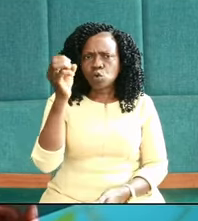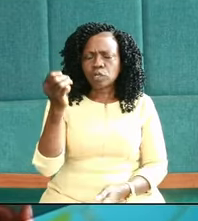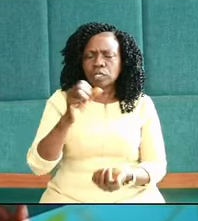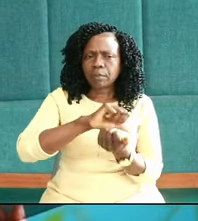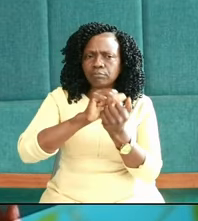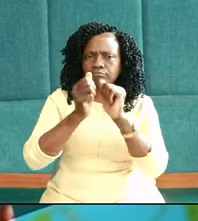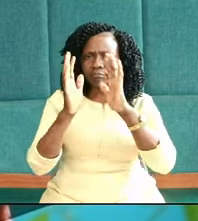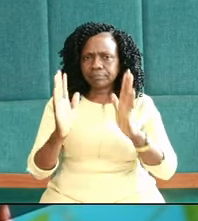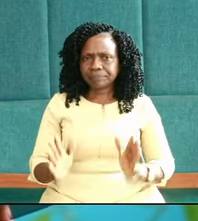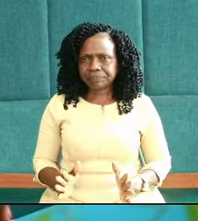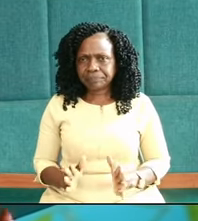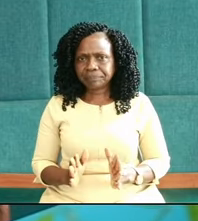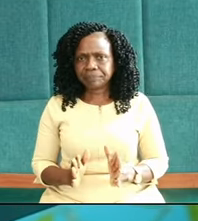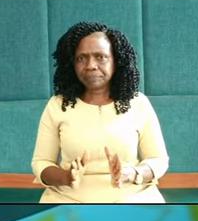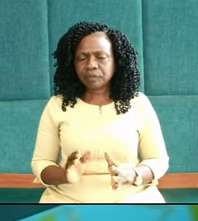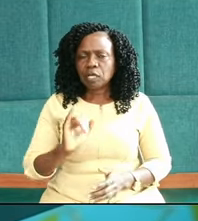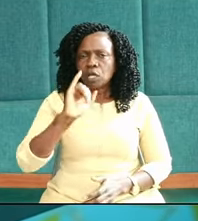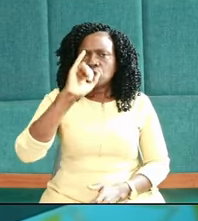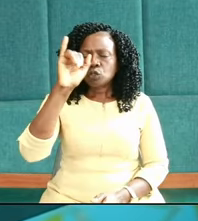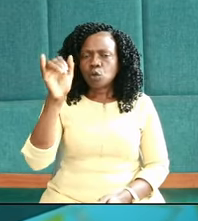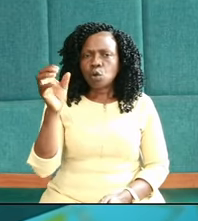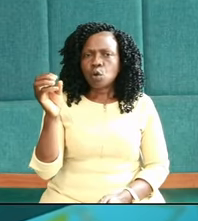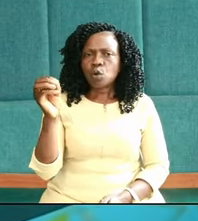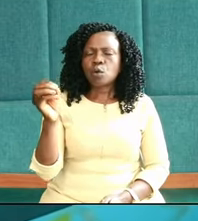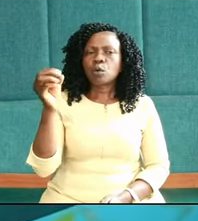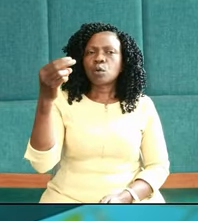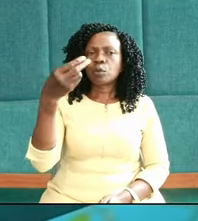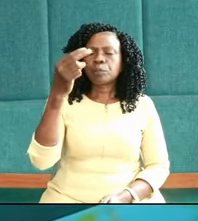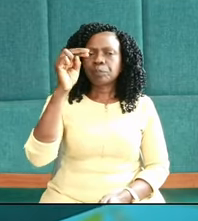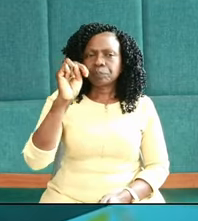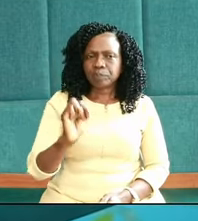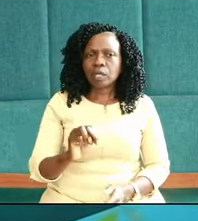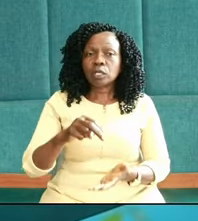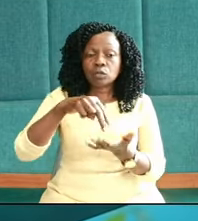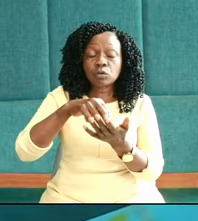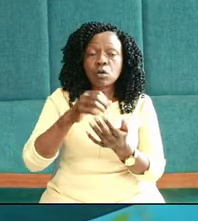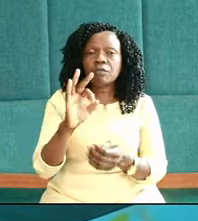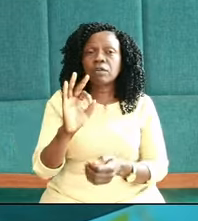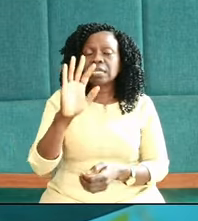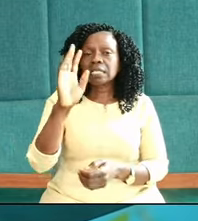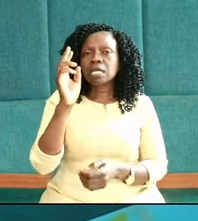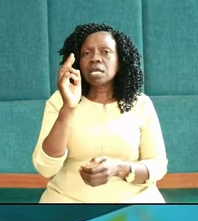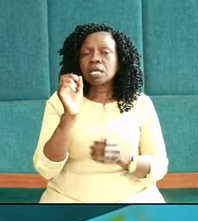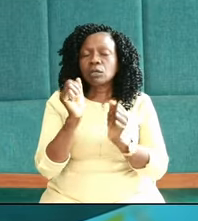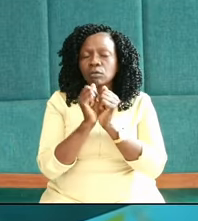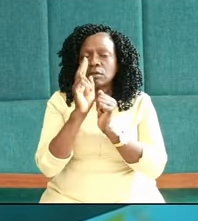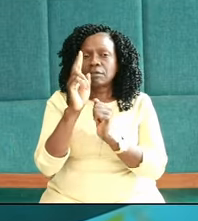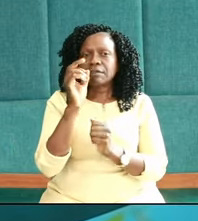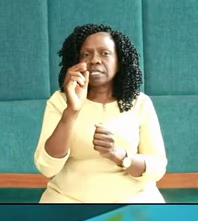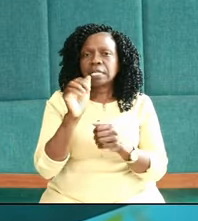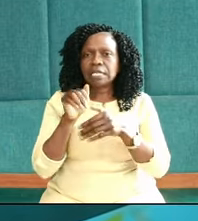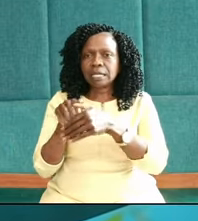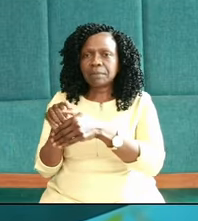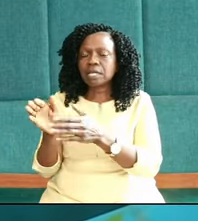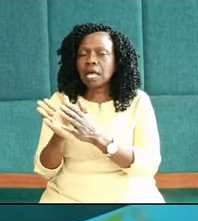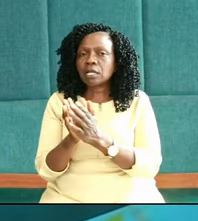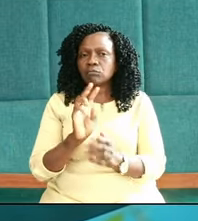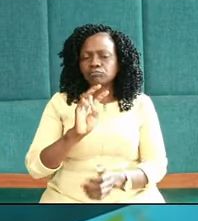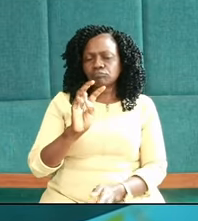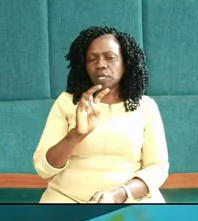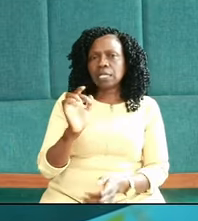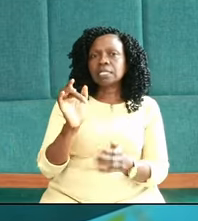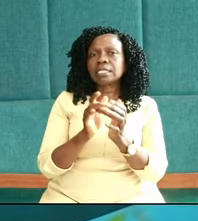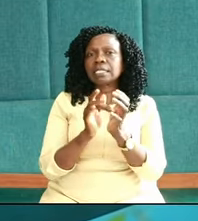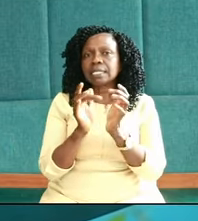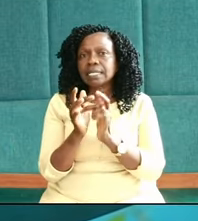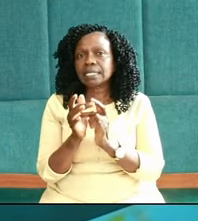Baptist. John the Baptist stood with two of his disciples, and looking at Jesus,